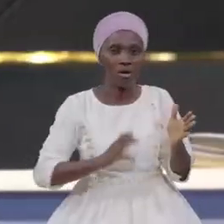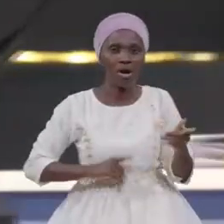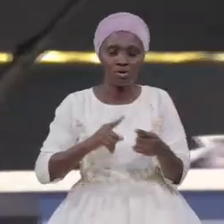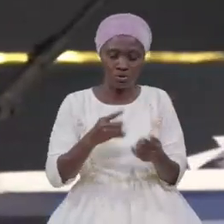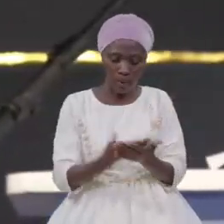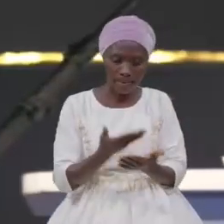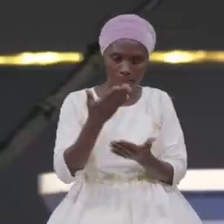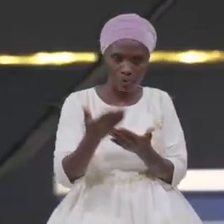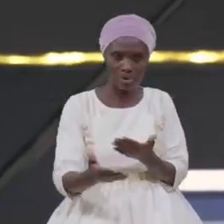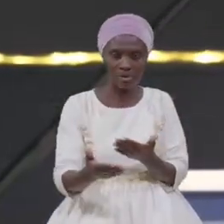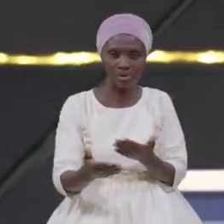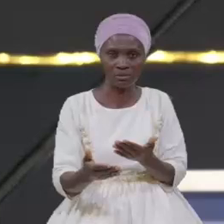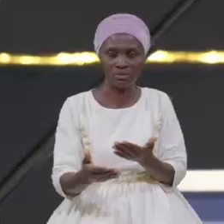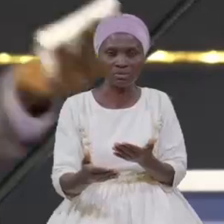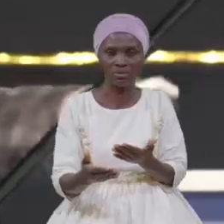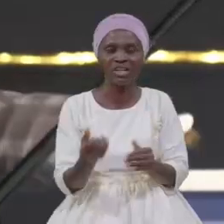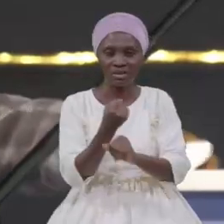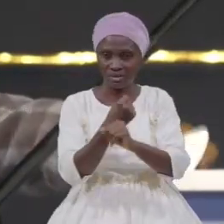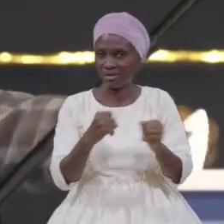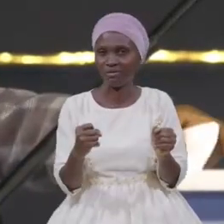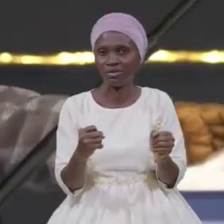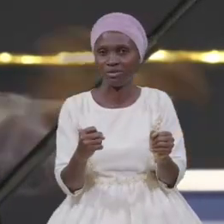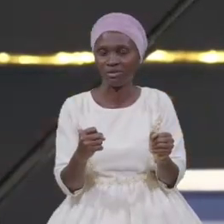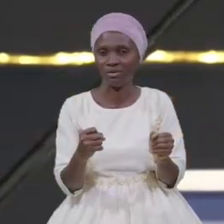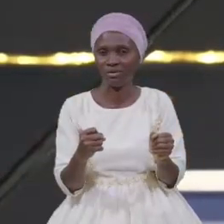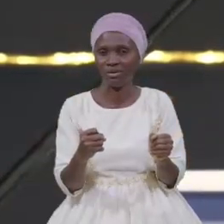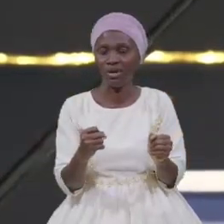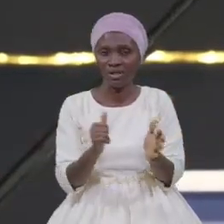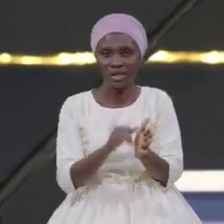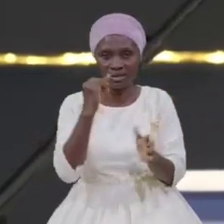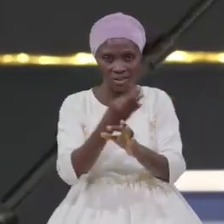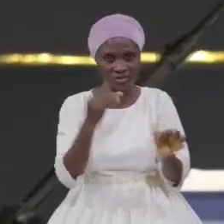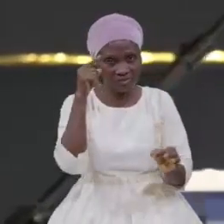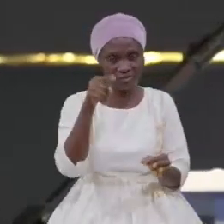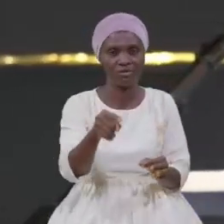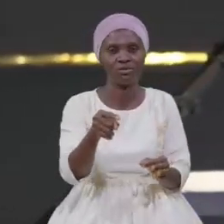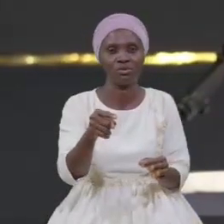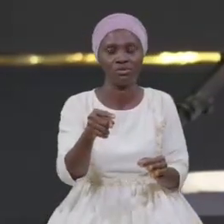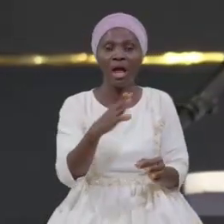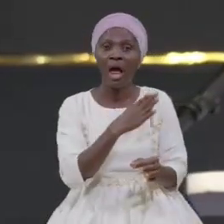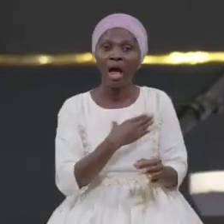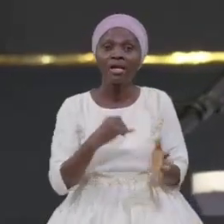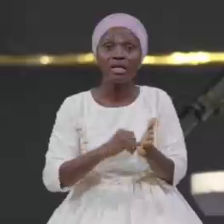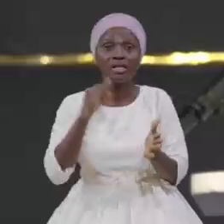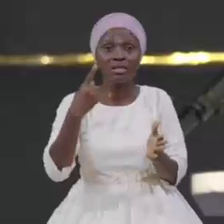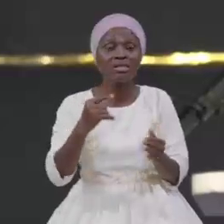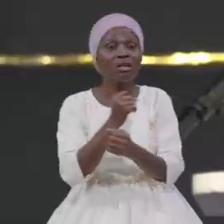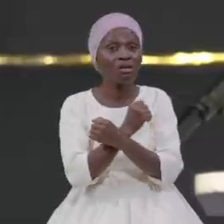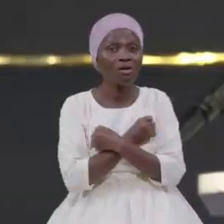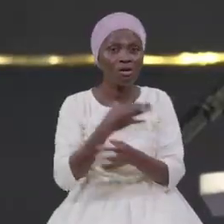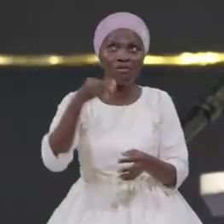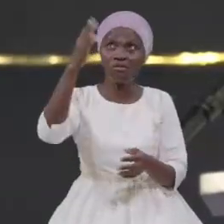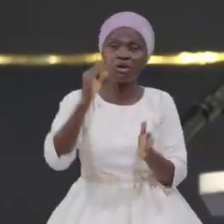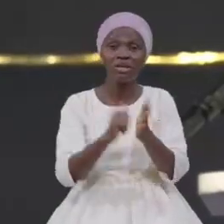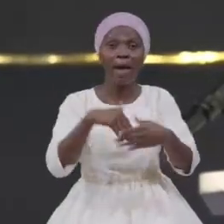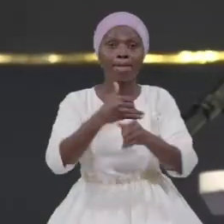that salvation. Is free for you. And it's the love of God that makes it available for